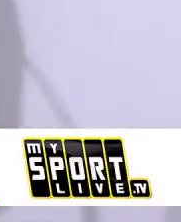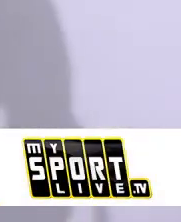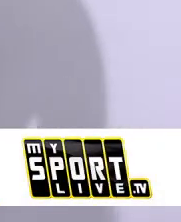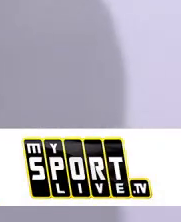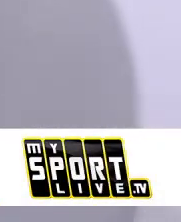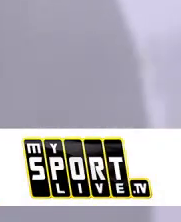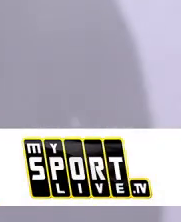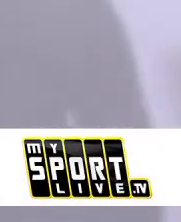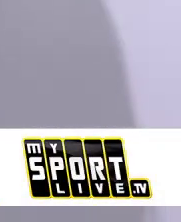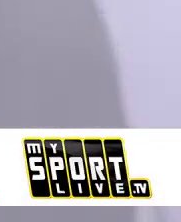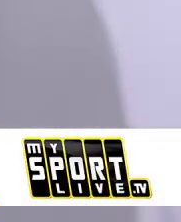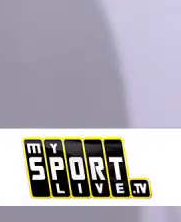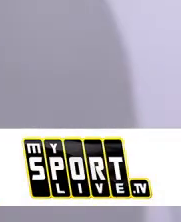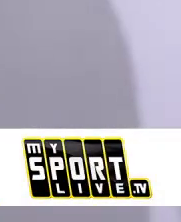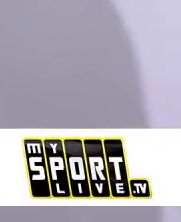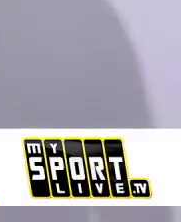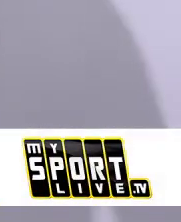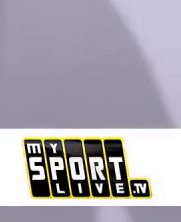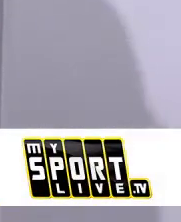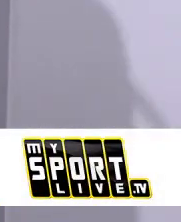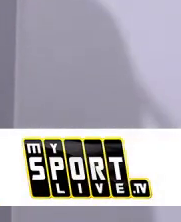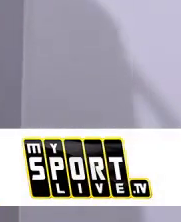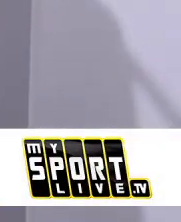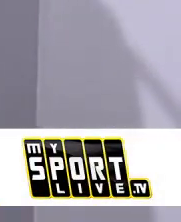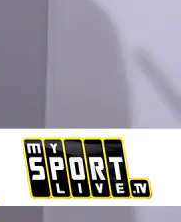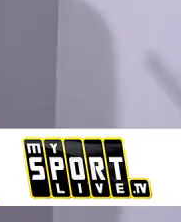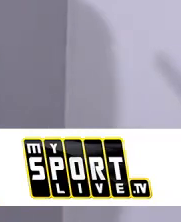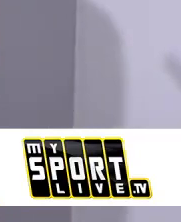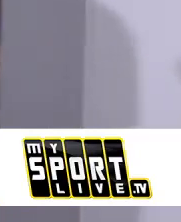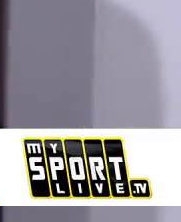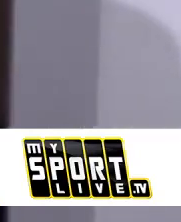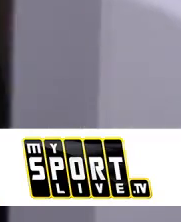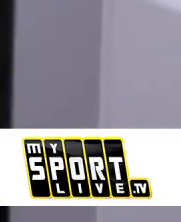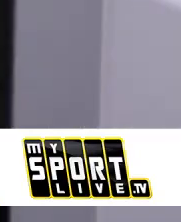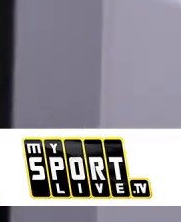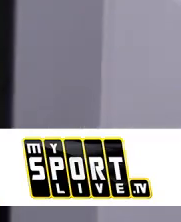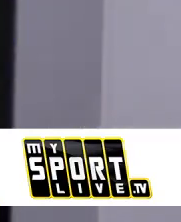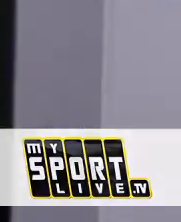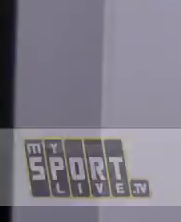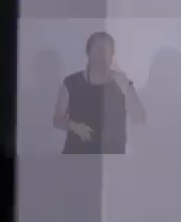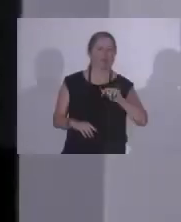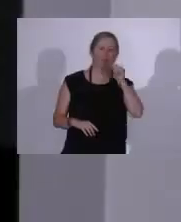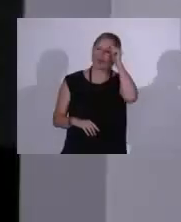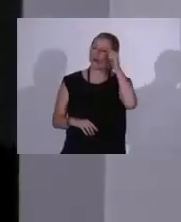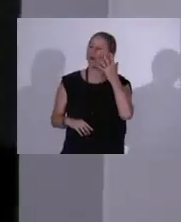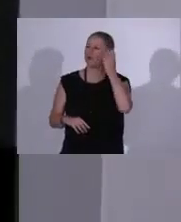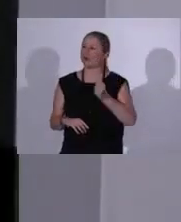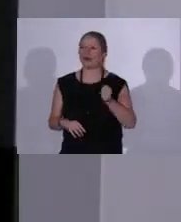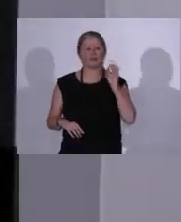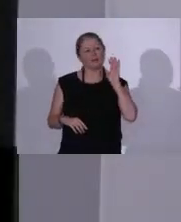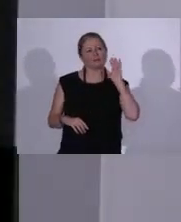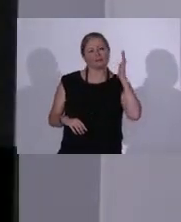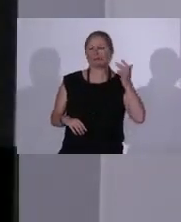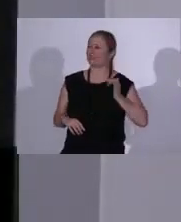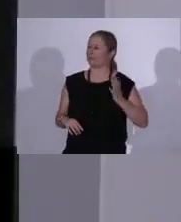Thank you, Sean, and thank you so much, everyone, for giving me the opportunity to speak today. I know we've had a couple of presentations in a row and we might need